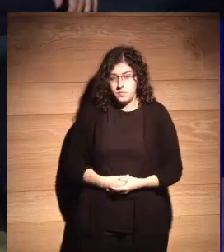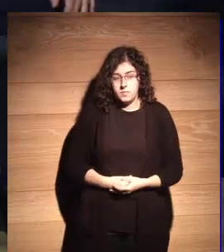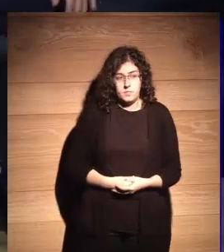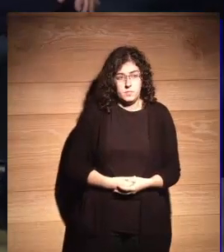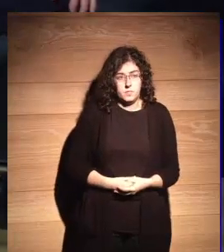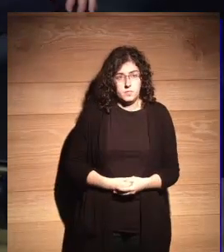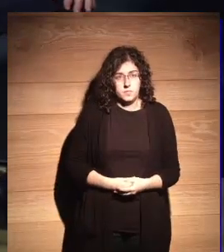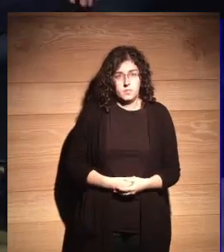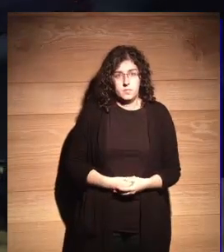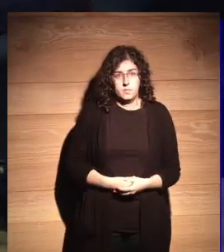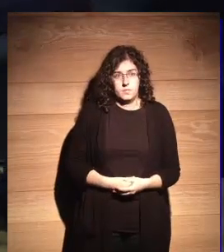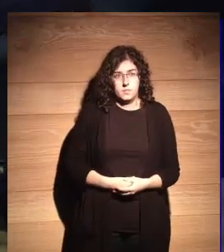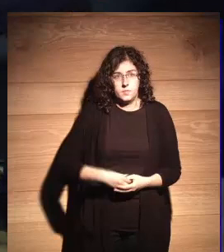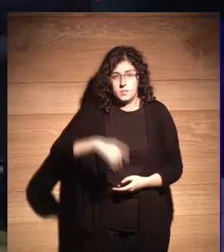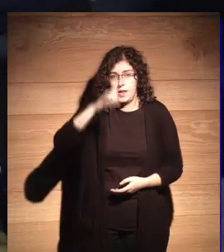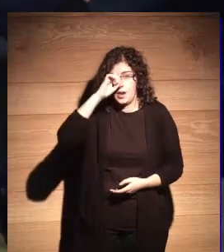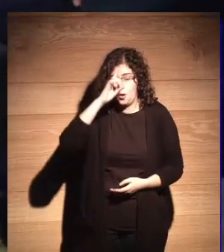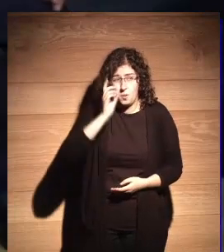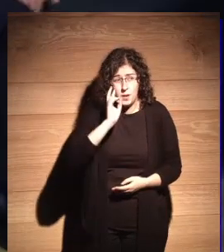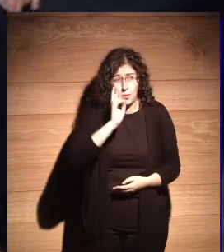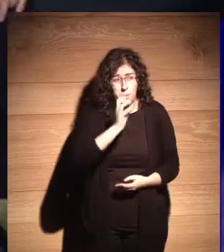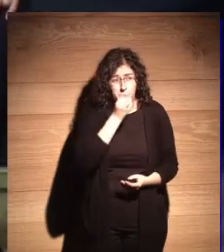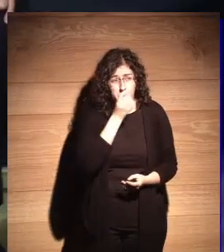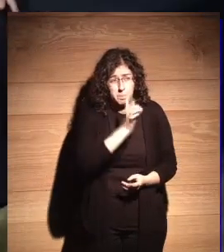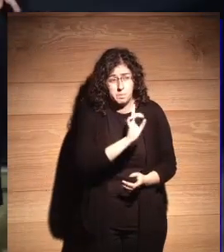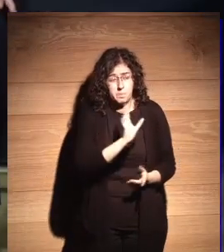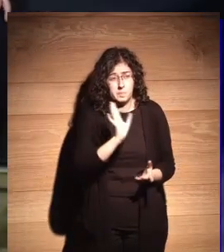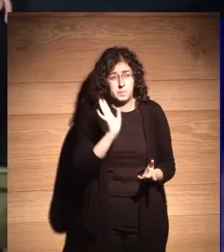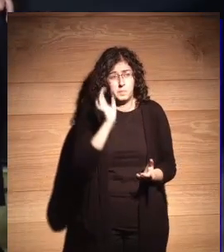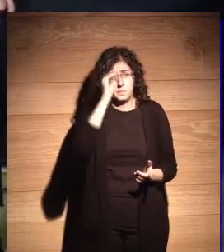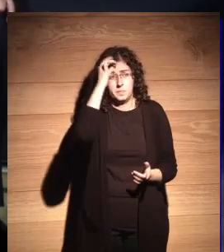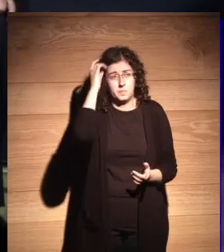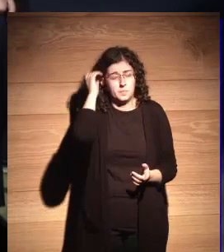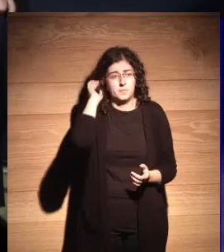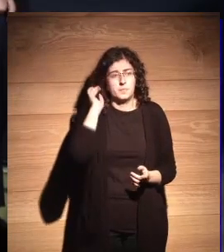I don't see really quite well. So there's one lady in the back.